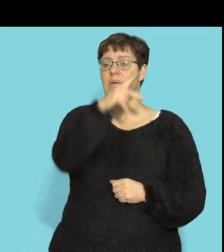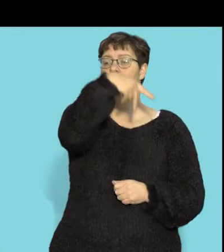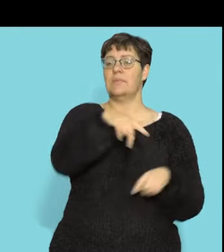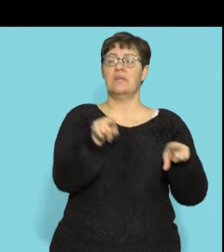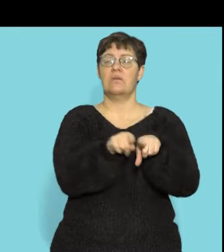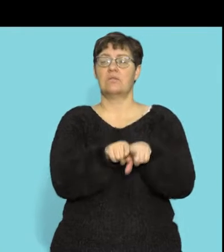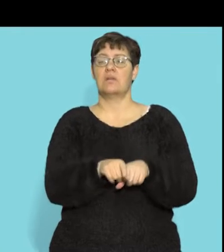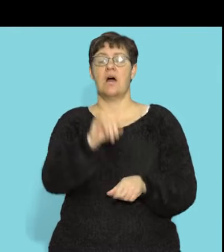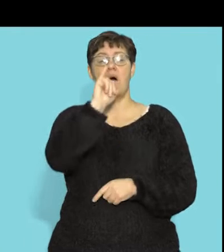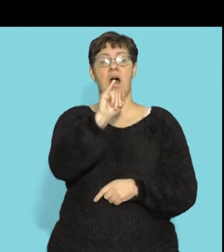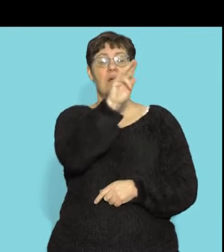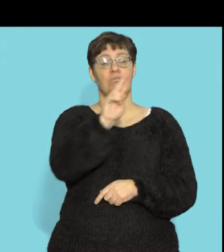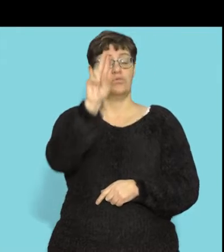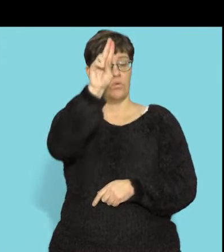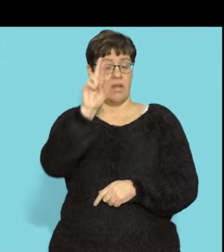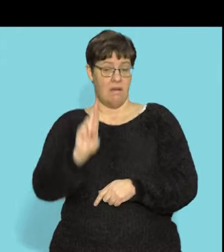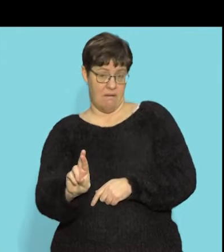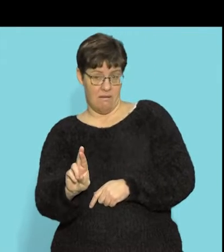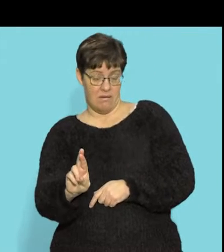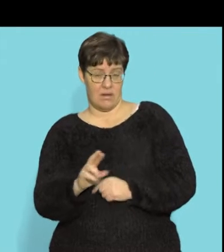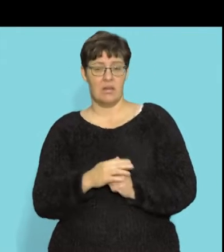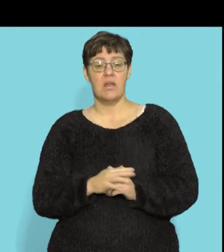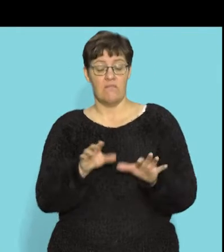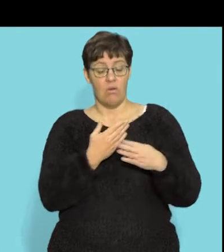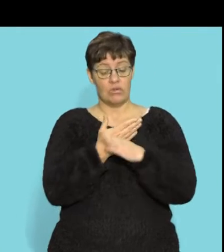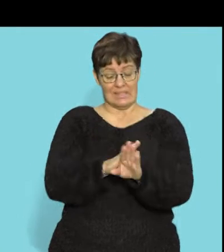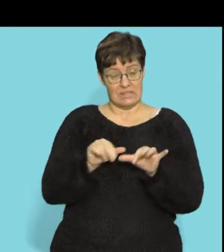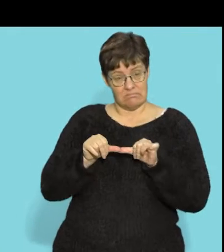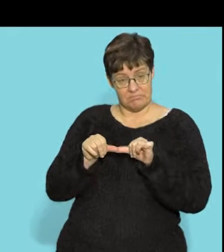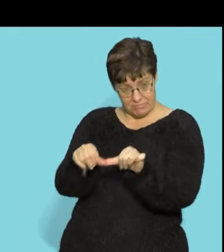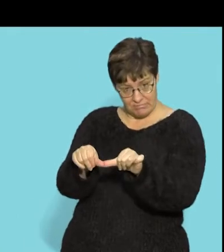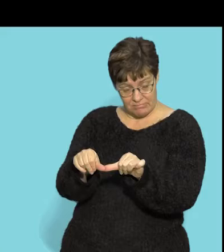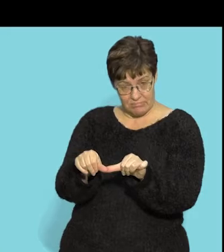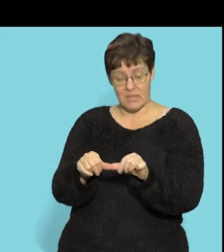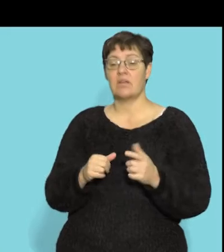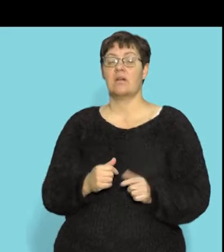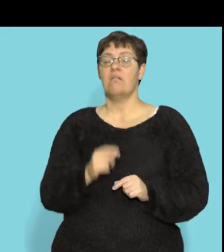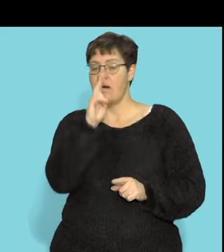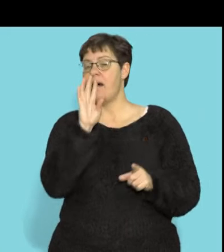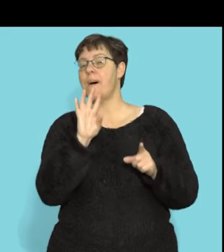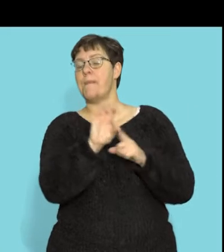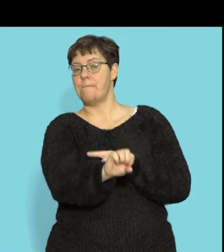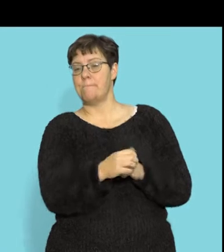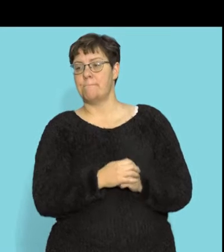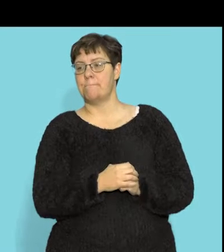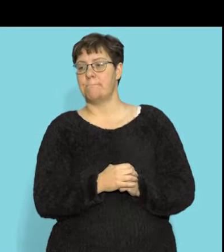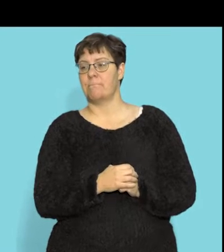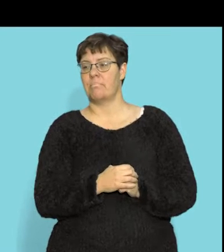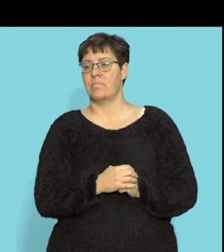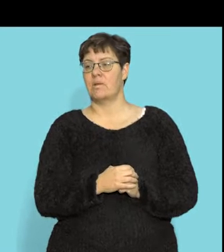formula, P is equals to I squared R. When resistance is constant, right, we can immediately